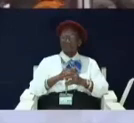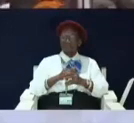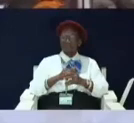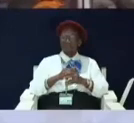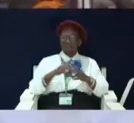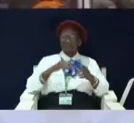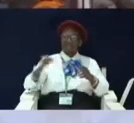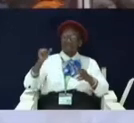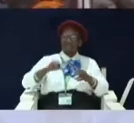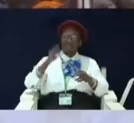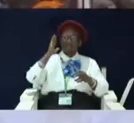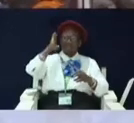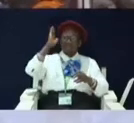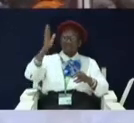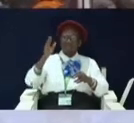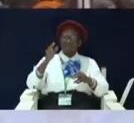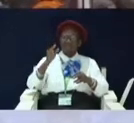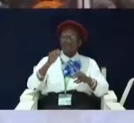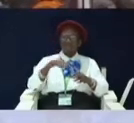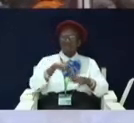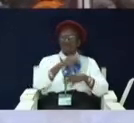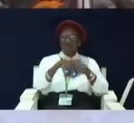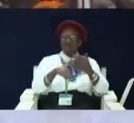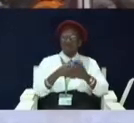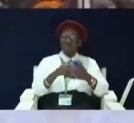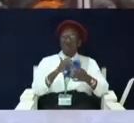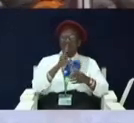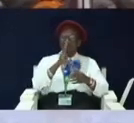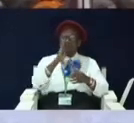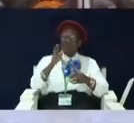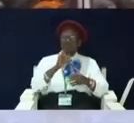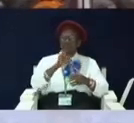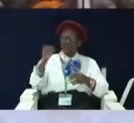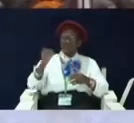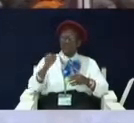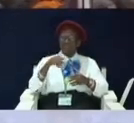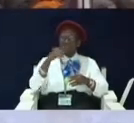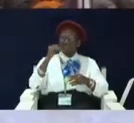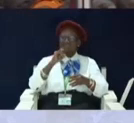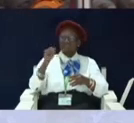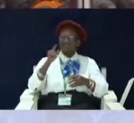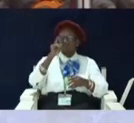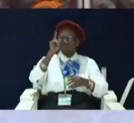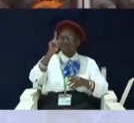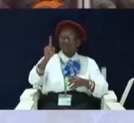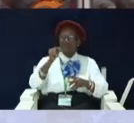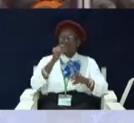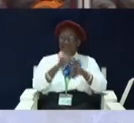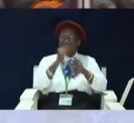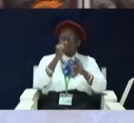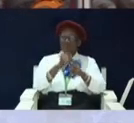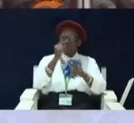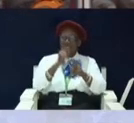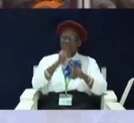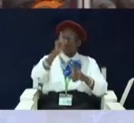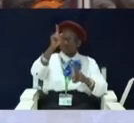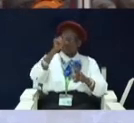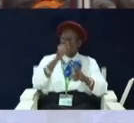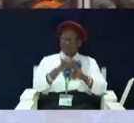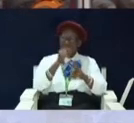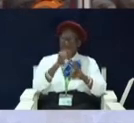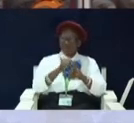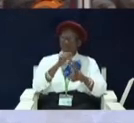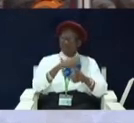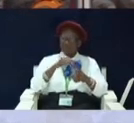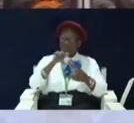And they will all be saying one word. Oro kan soso ni o si ma ti enu won jade won se po to yen. And that word will